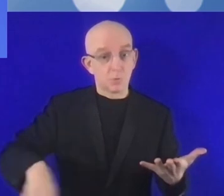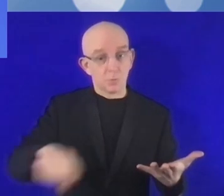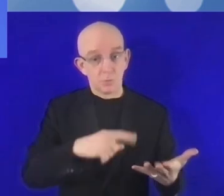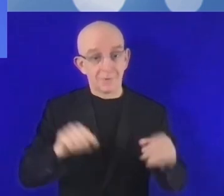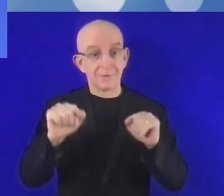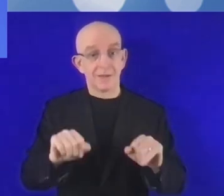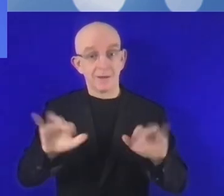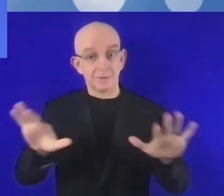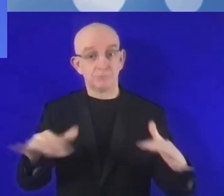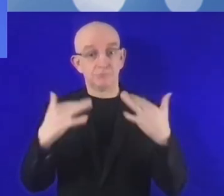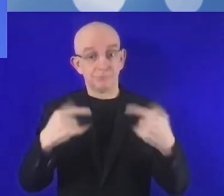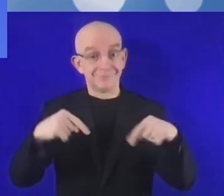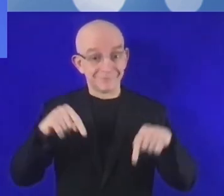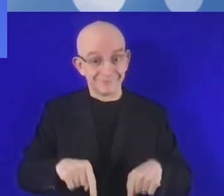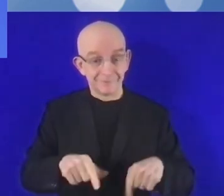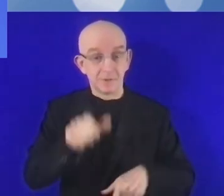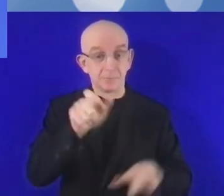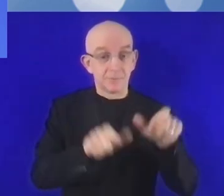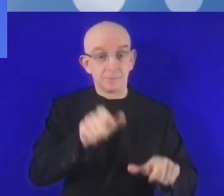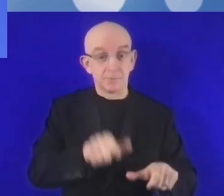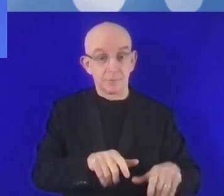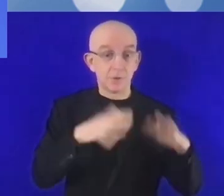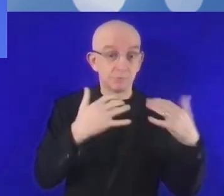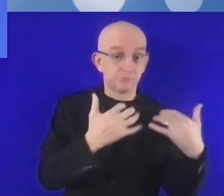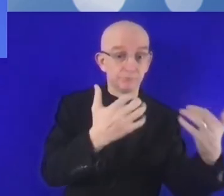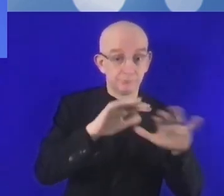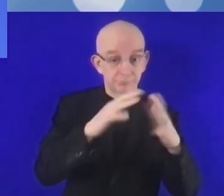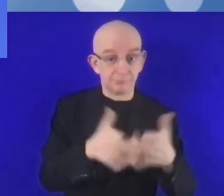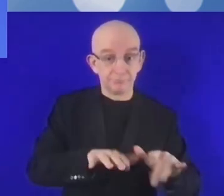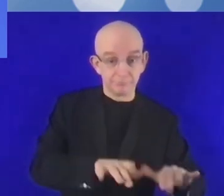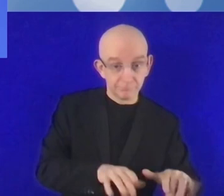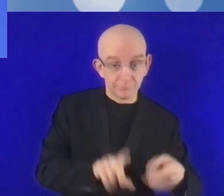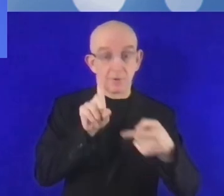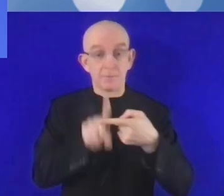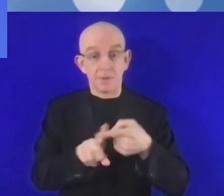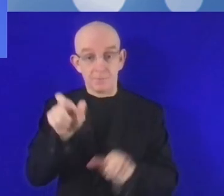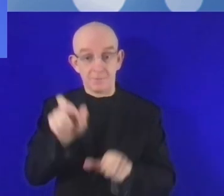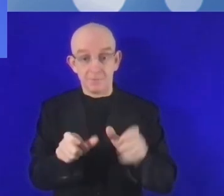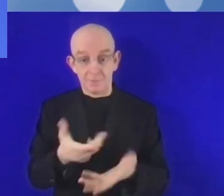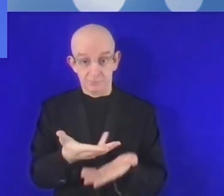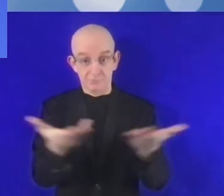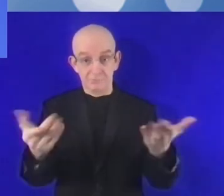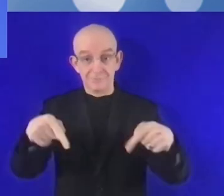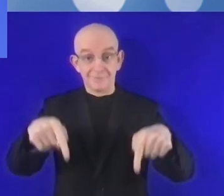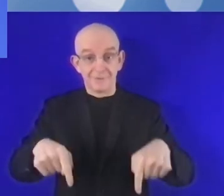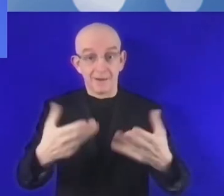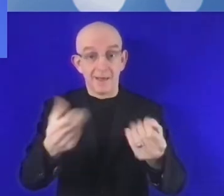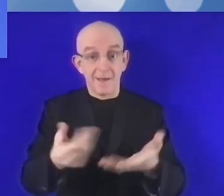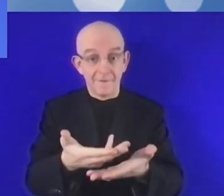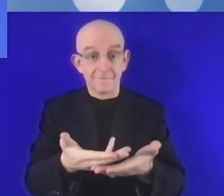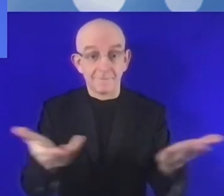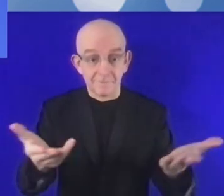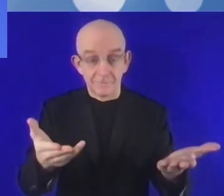on-site and online. As of last night, there are over 8,000 registered